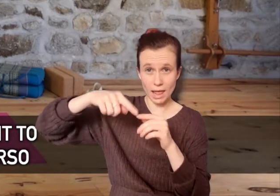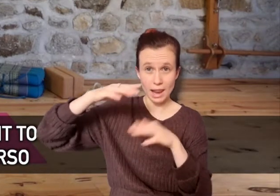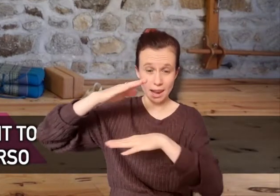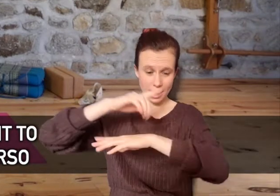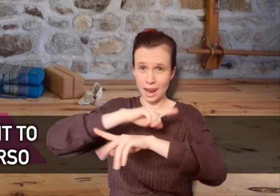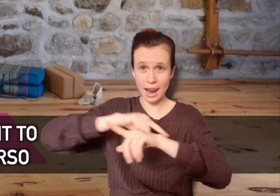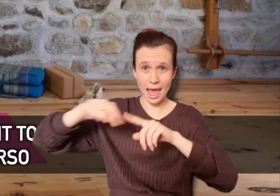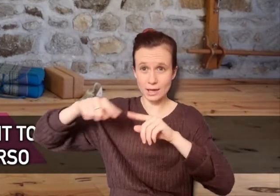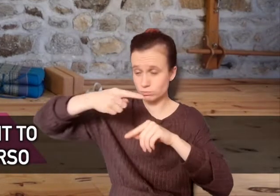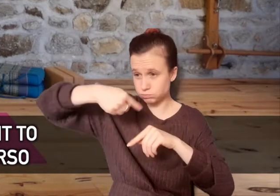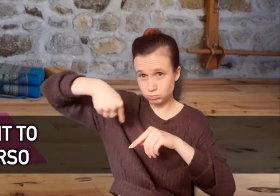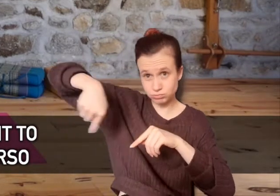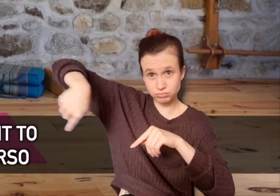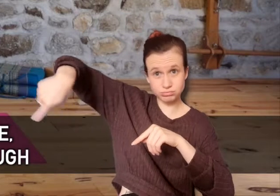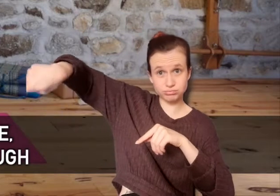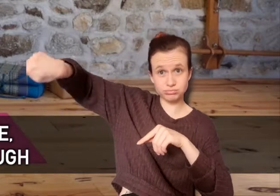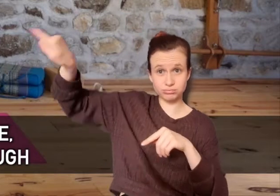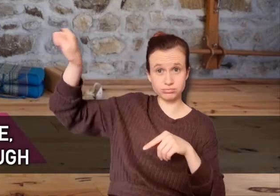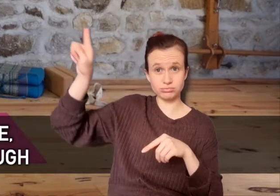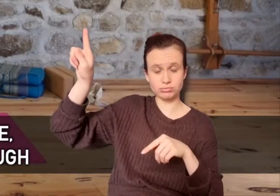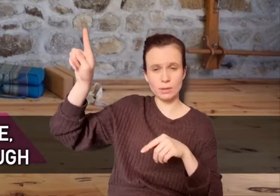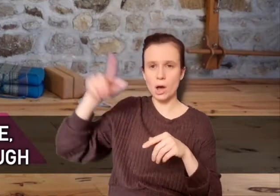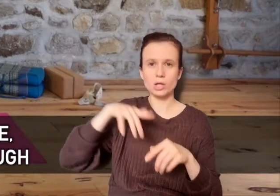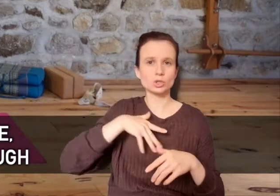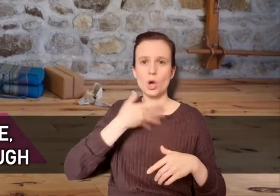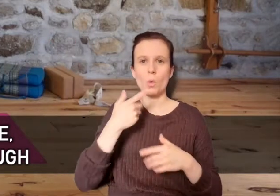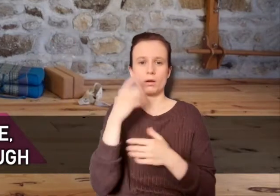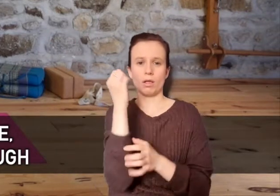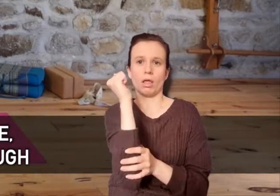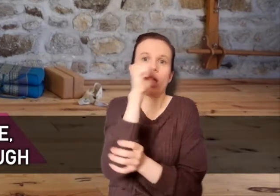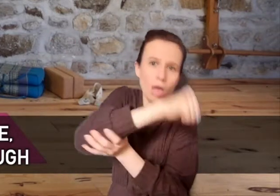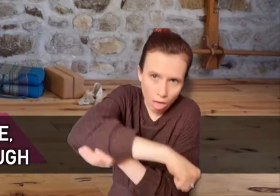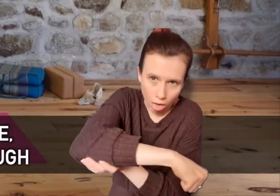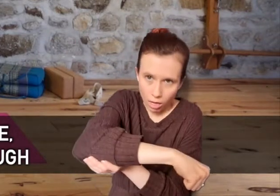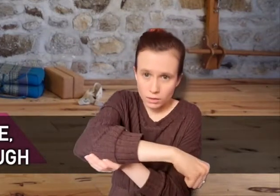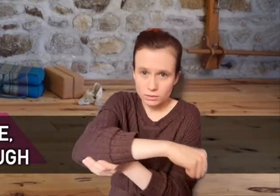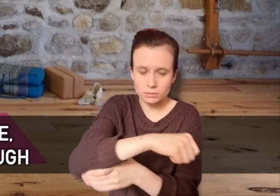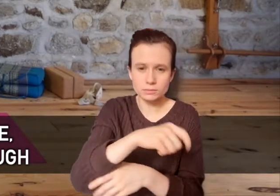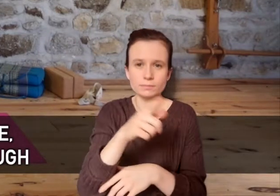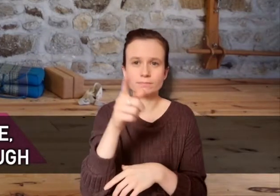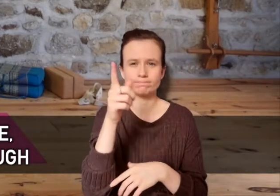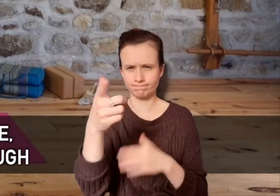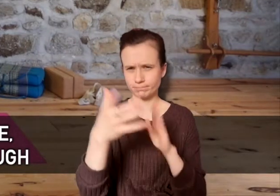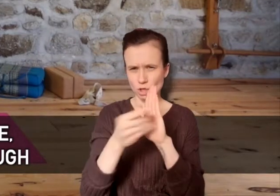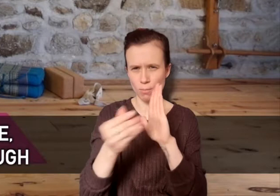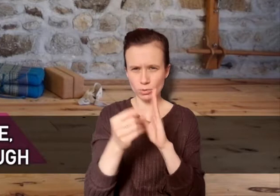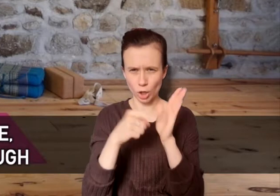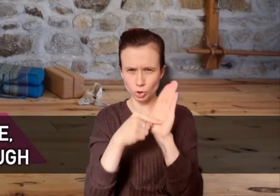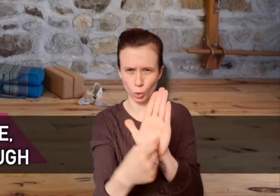sacrifice the control of your torso in order to do that. For example, when I grab my instep,